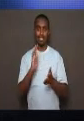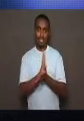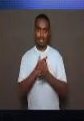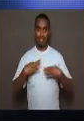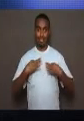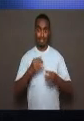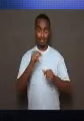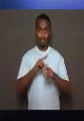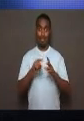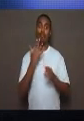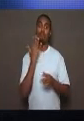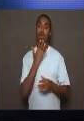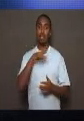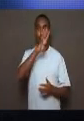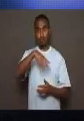paintbrush.